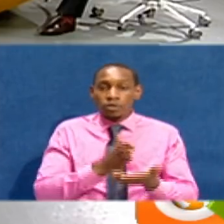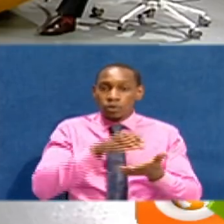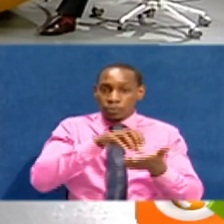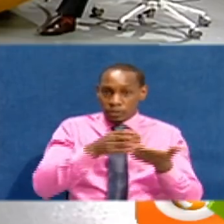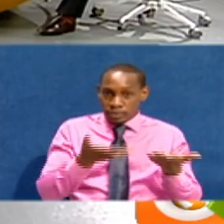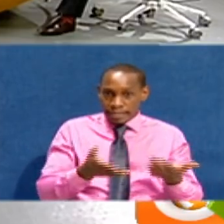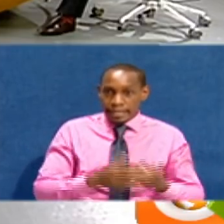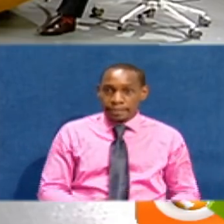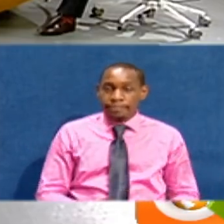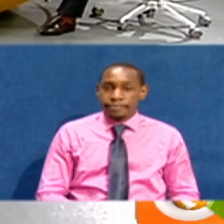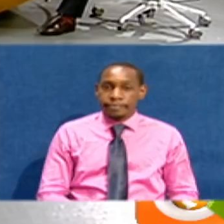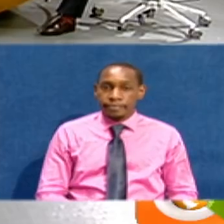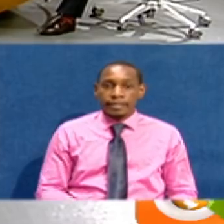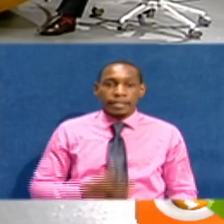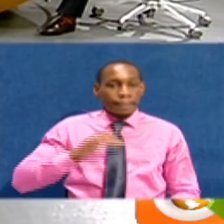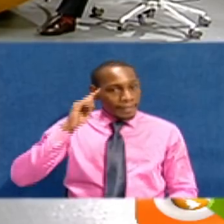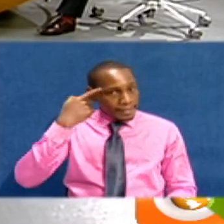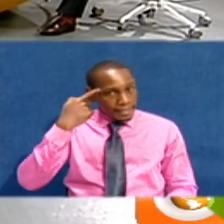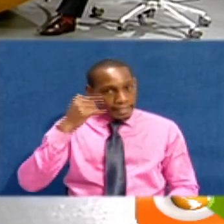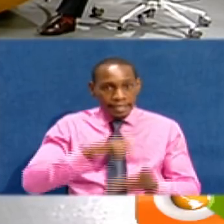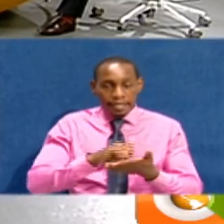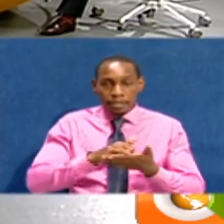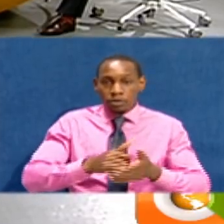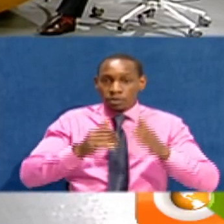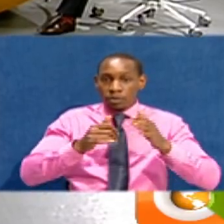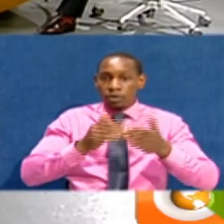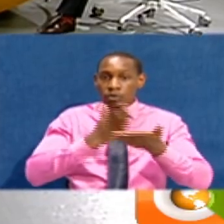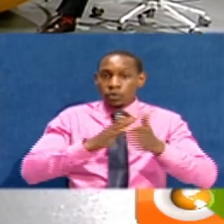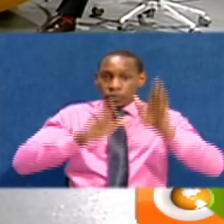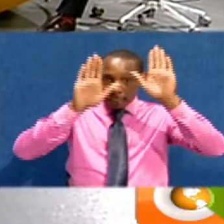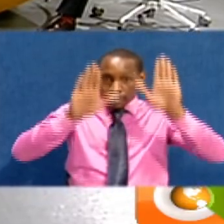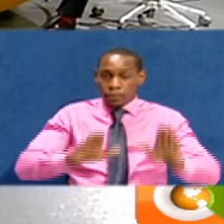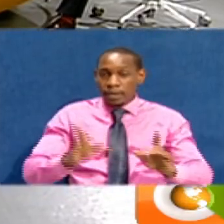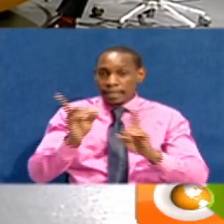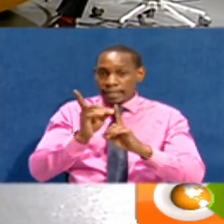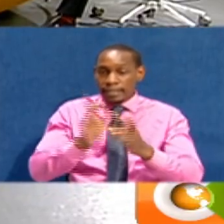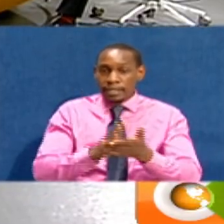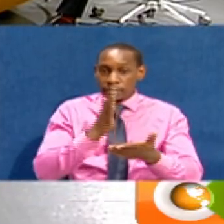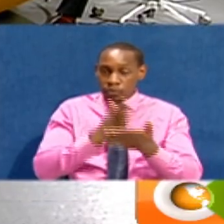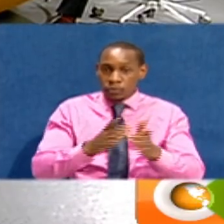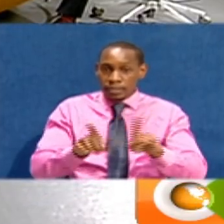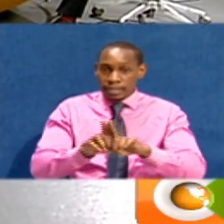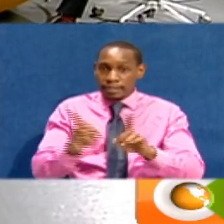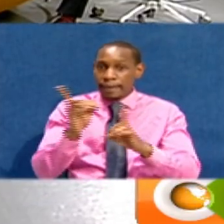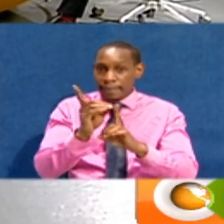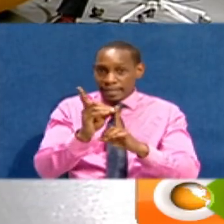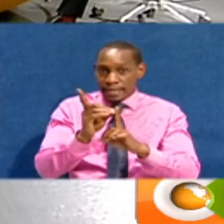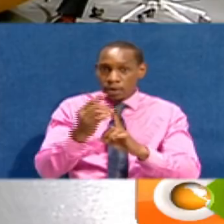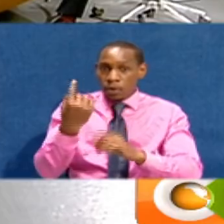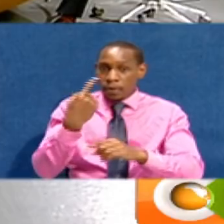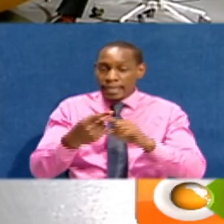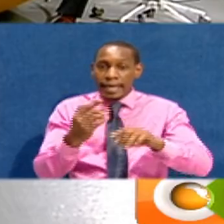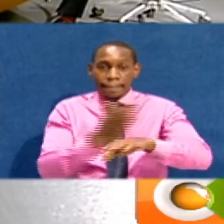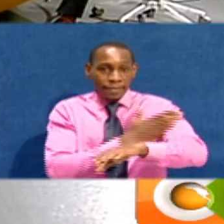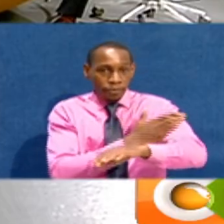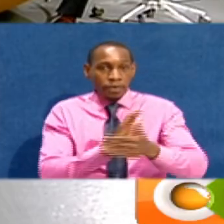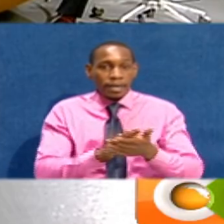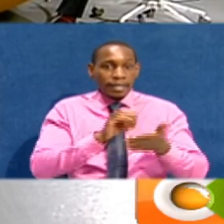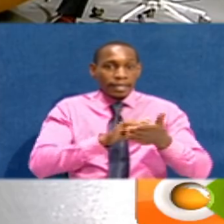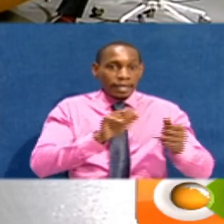are. I think for me this comes on a rather significant date. So it is exactly on this date a year